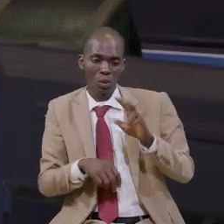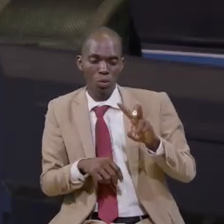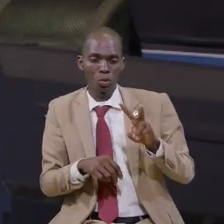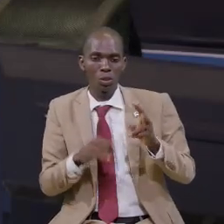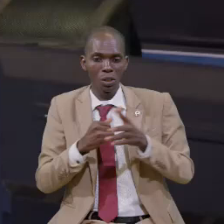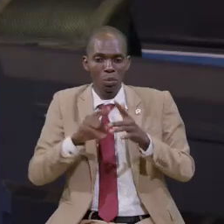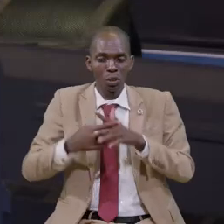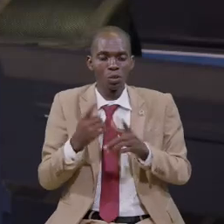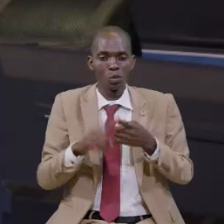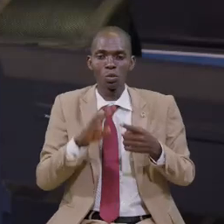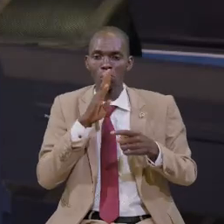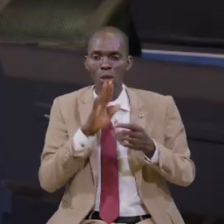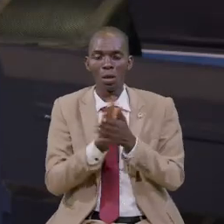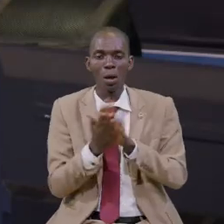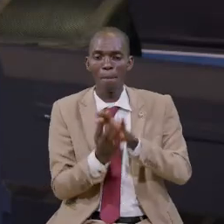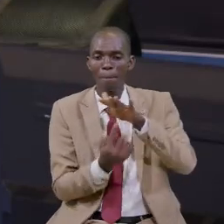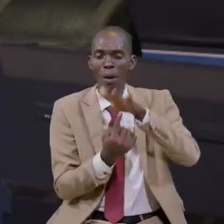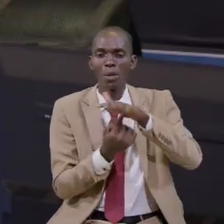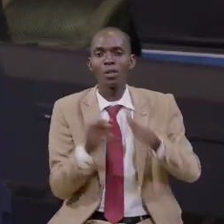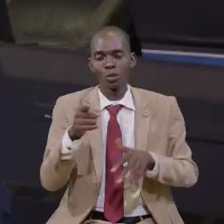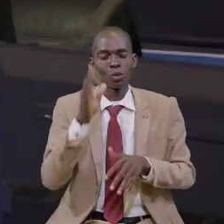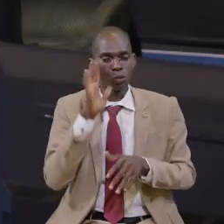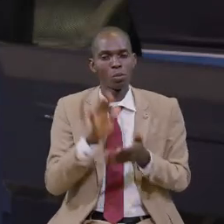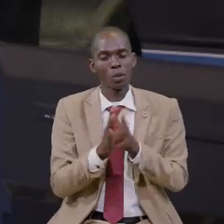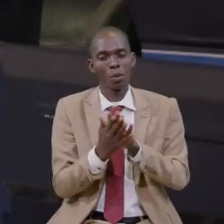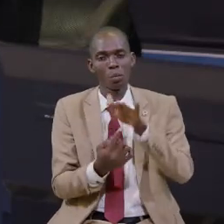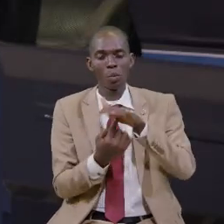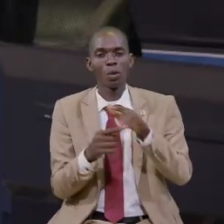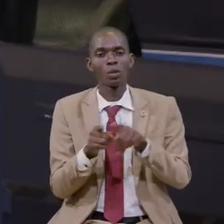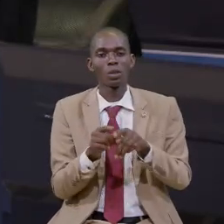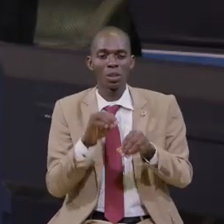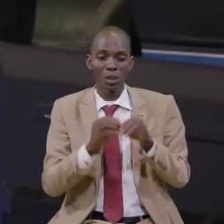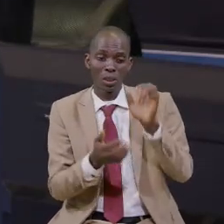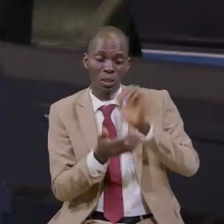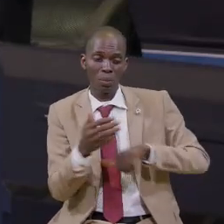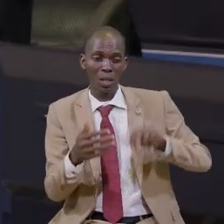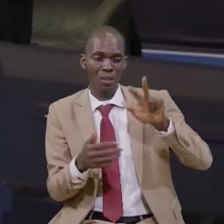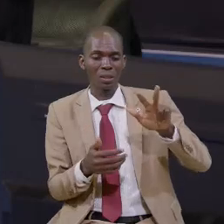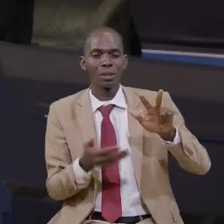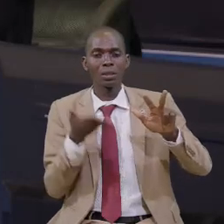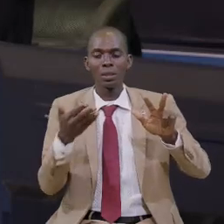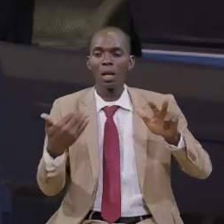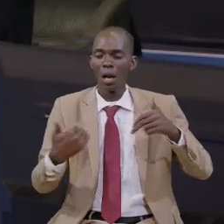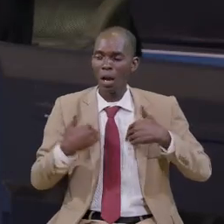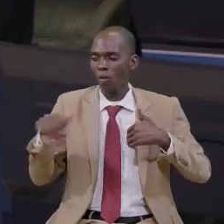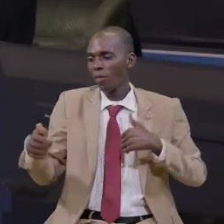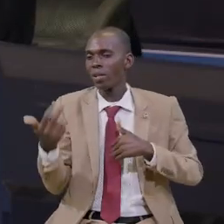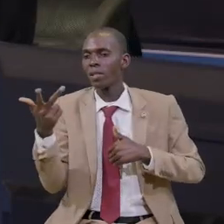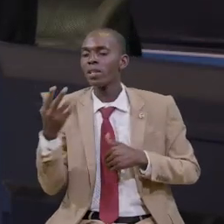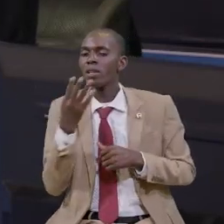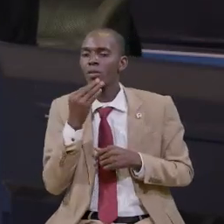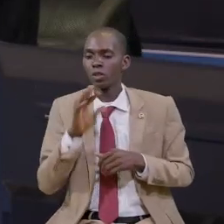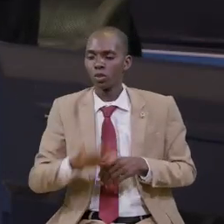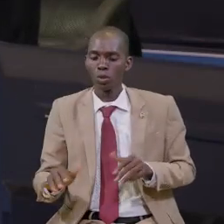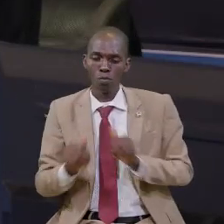limelight. Chapter 3, there were others with him, Shadrach, Meshach, and Abednego. And even